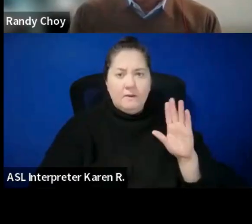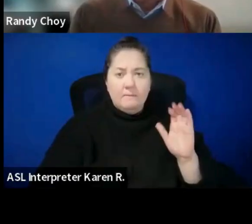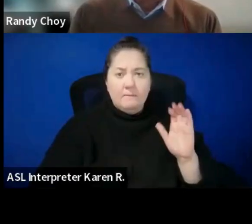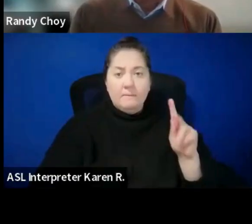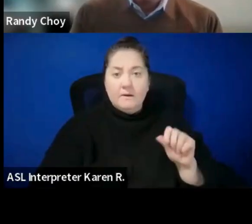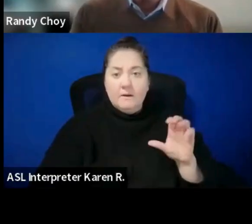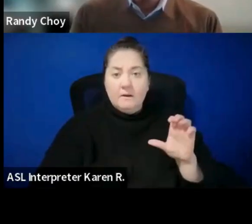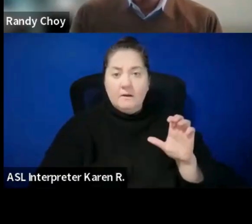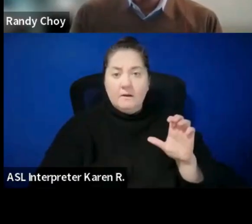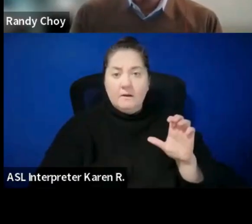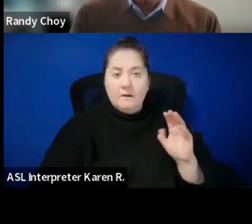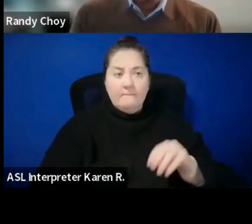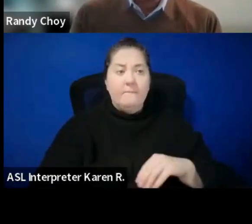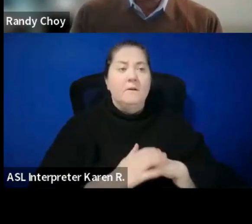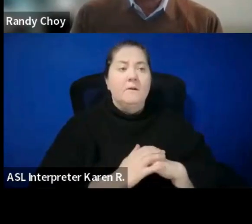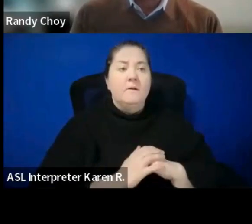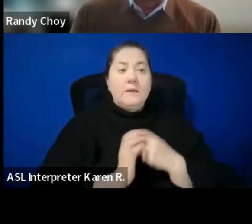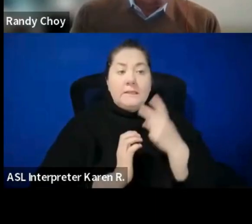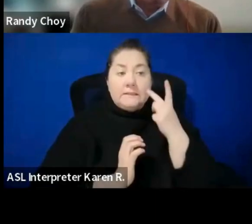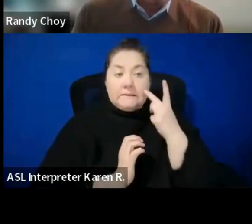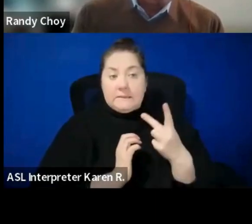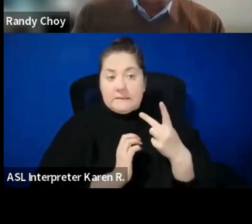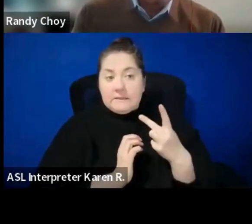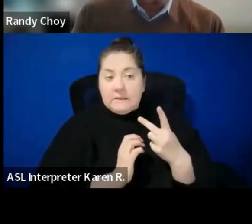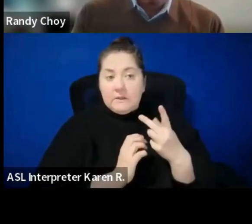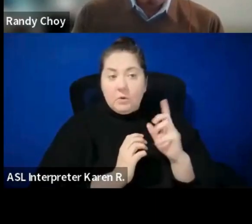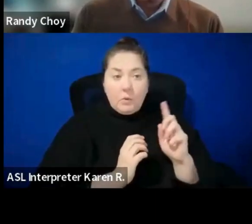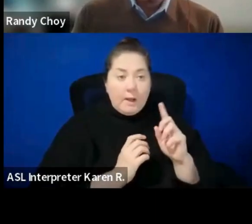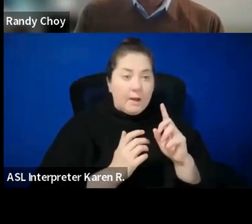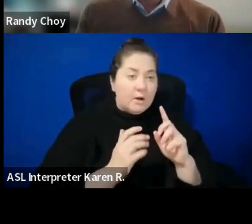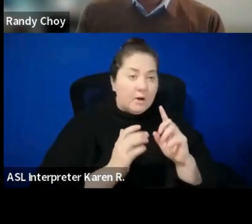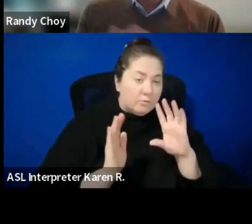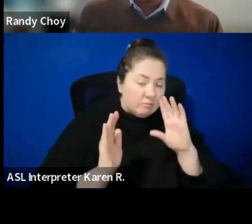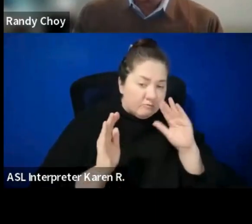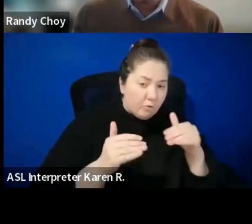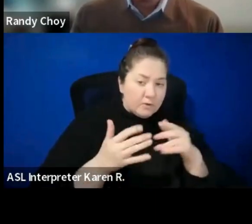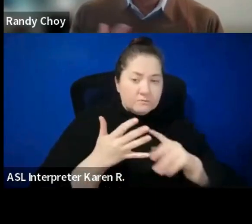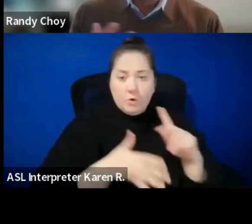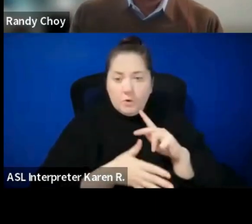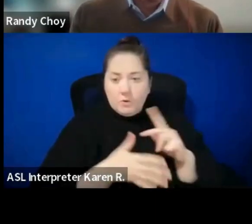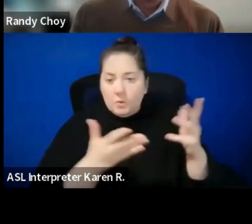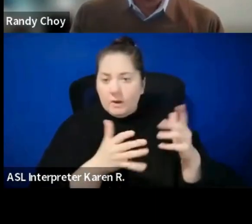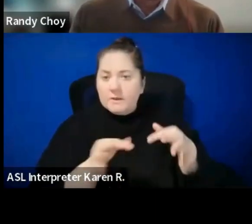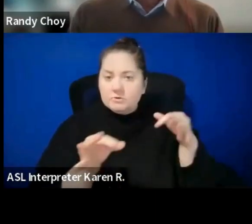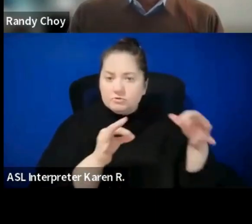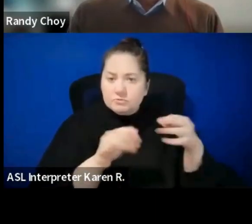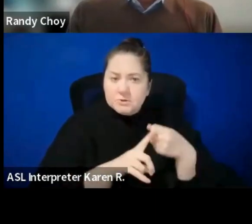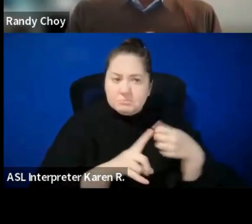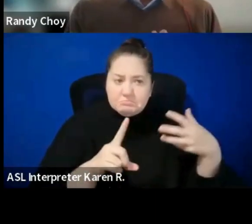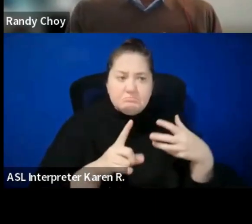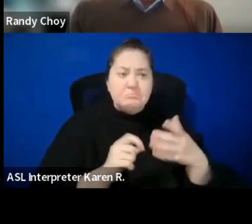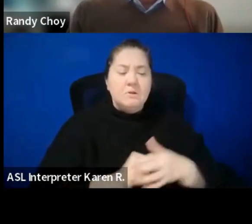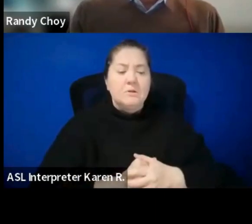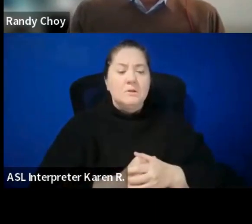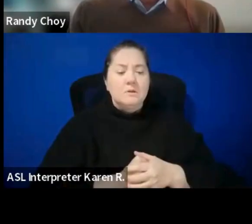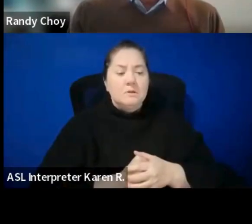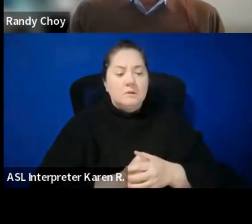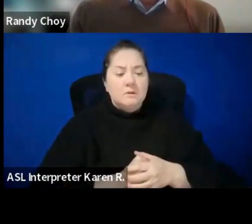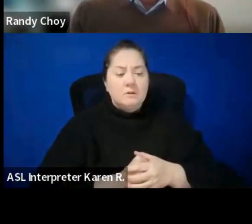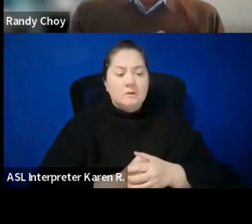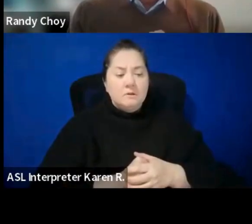columbiabank.com and certainly see what our priority focus areas are and descriptions about what those are. But I would